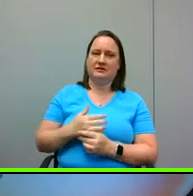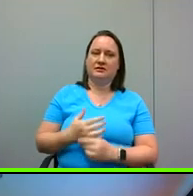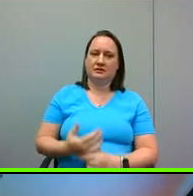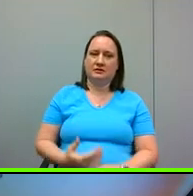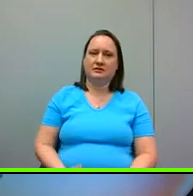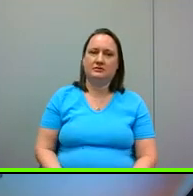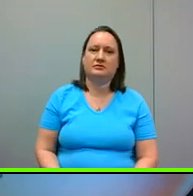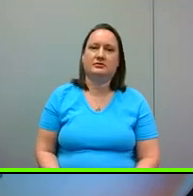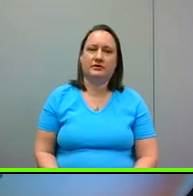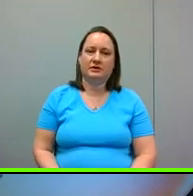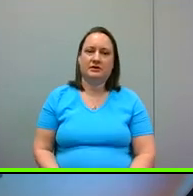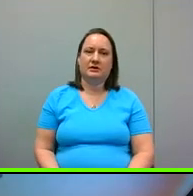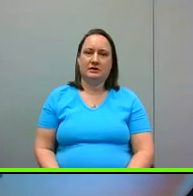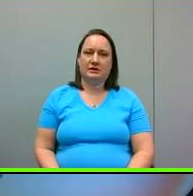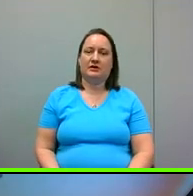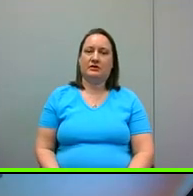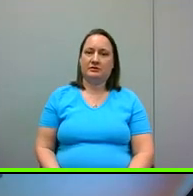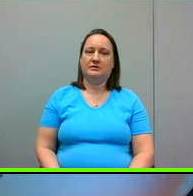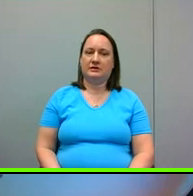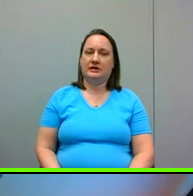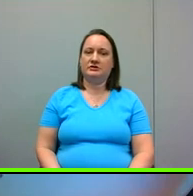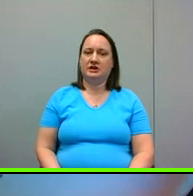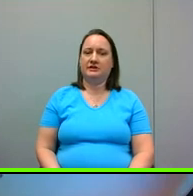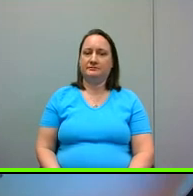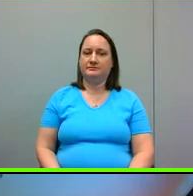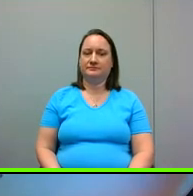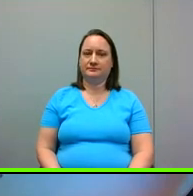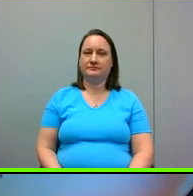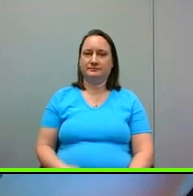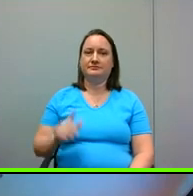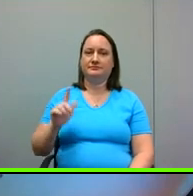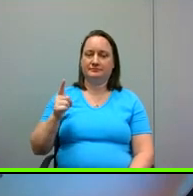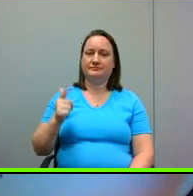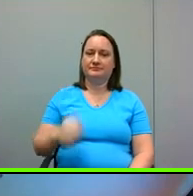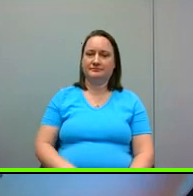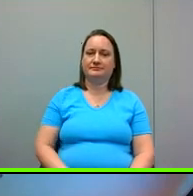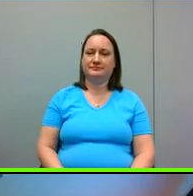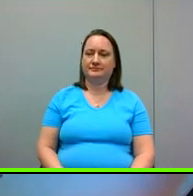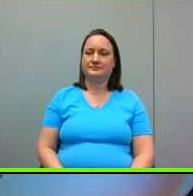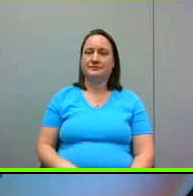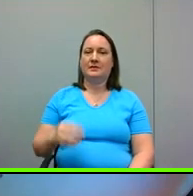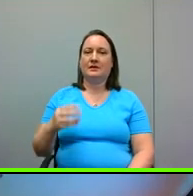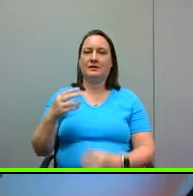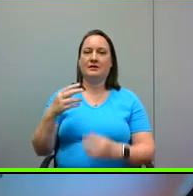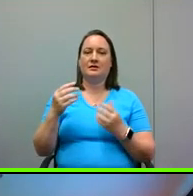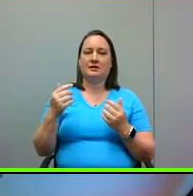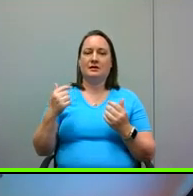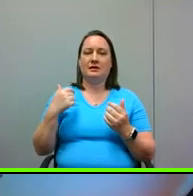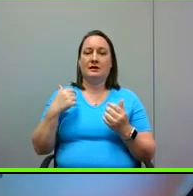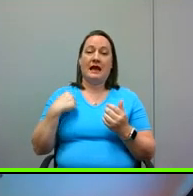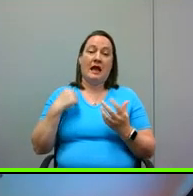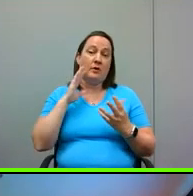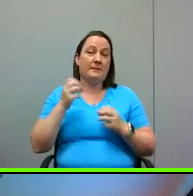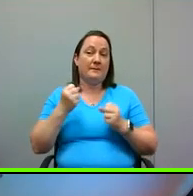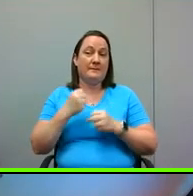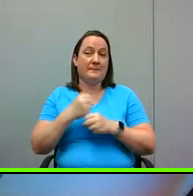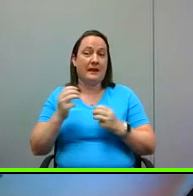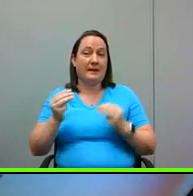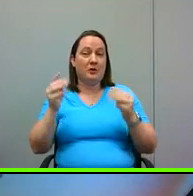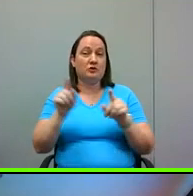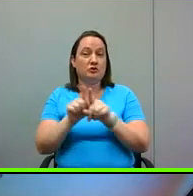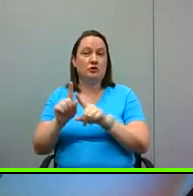Who's our second? I'm sorry, Garrett. Got it. If I can be, can I? I mean, I would have made the motion too, but I didn't know